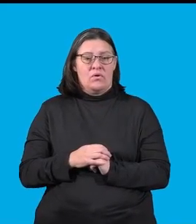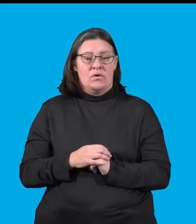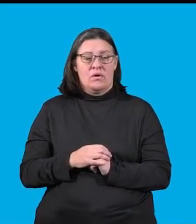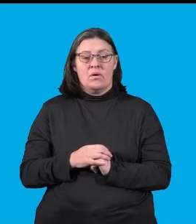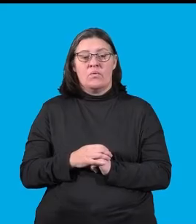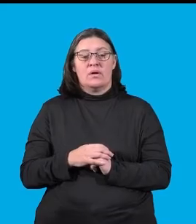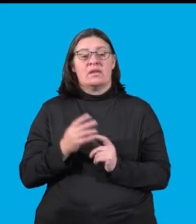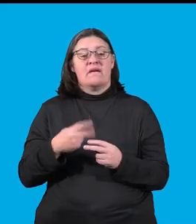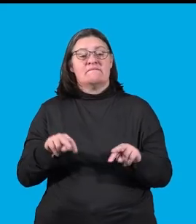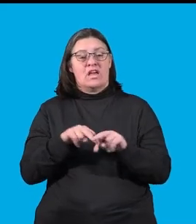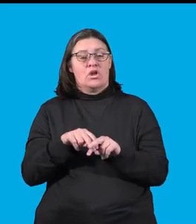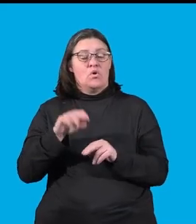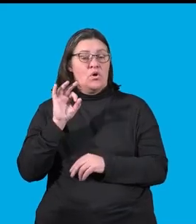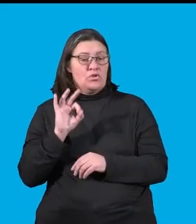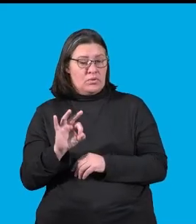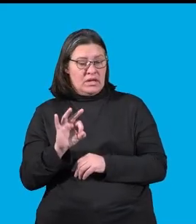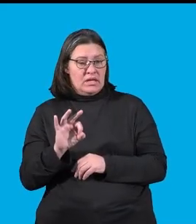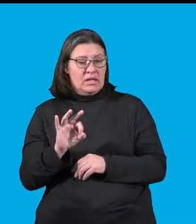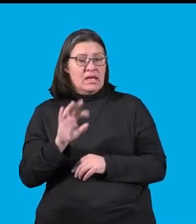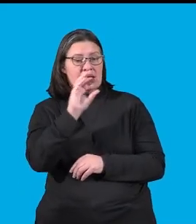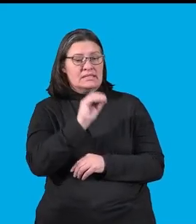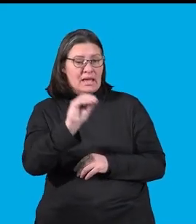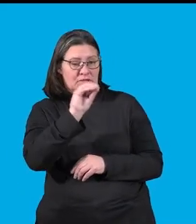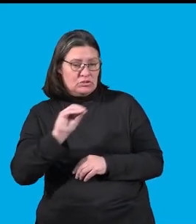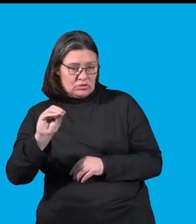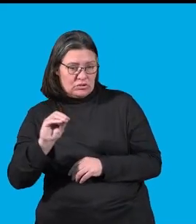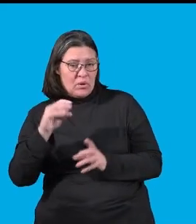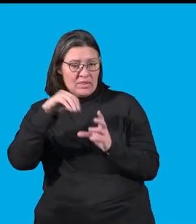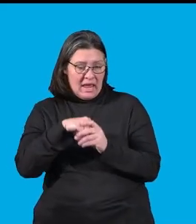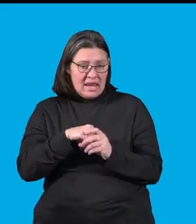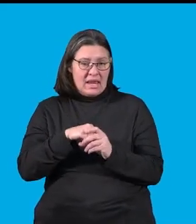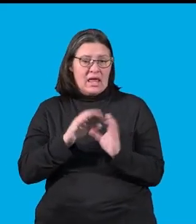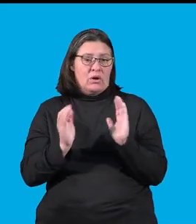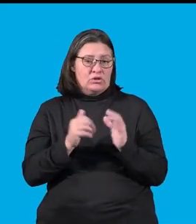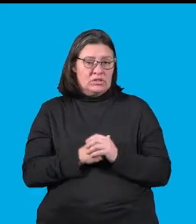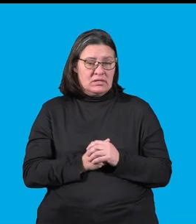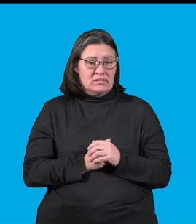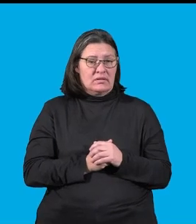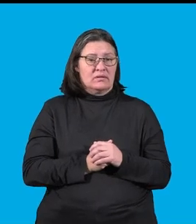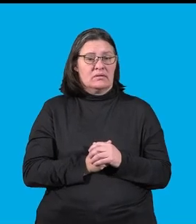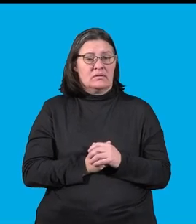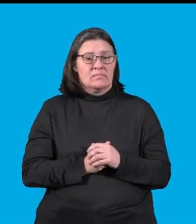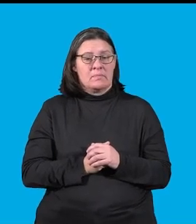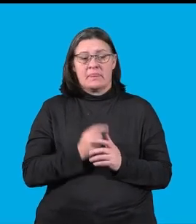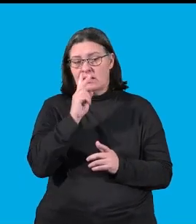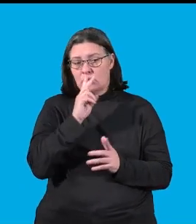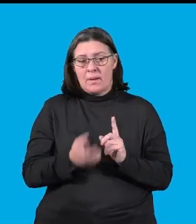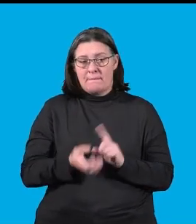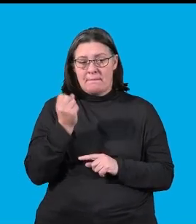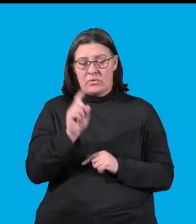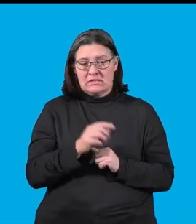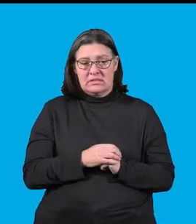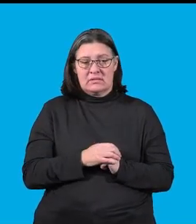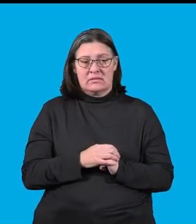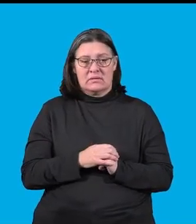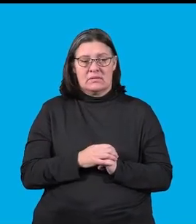our second derivative. We take the value 3, substitute it into this equation. All right, and let's see what